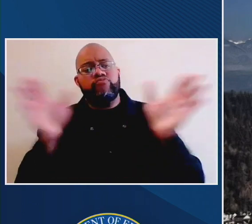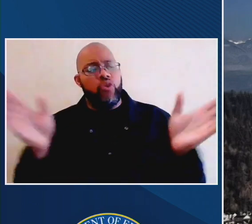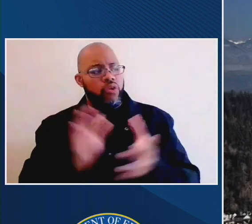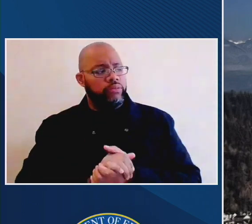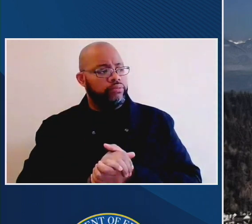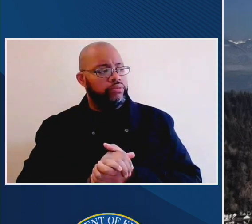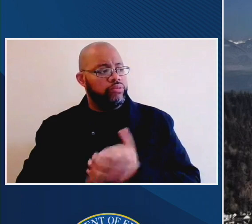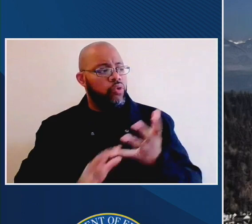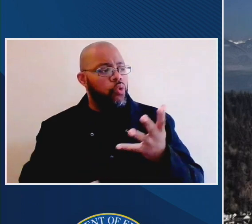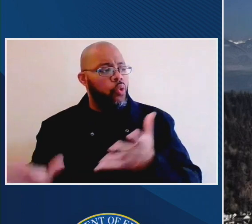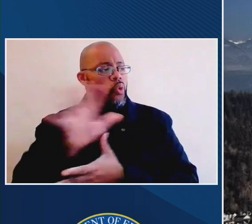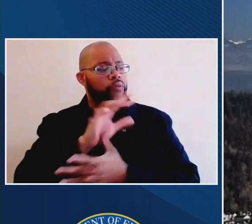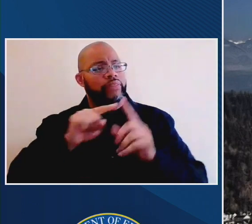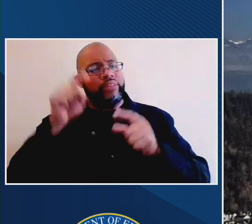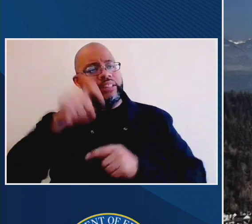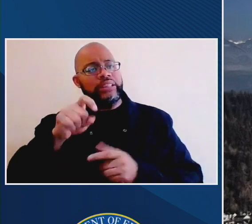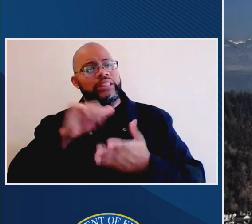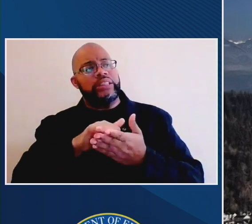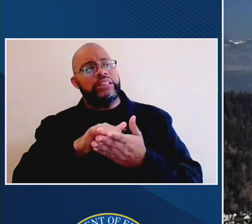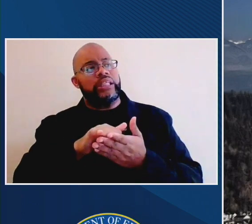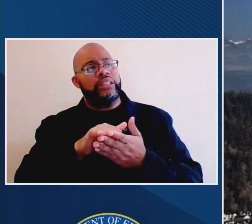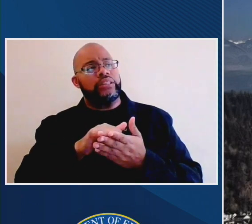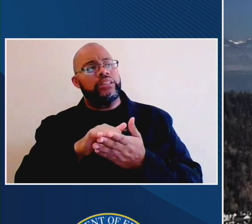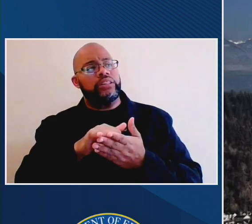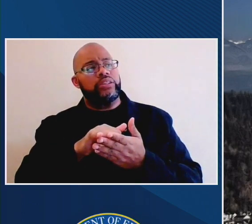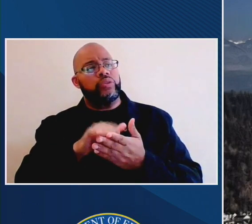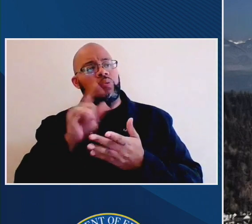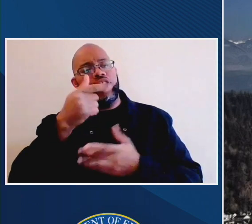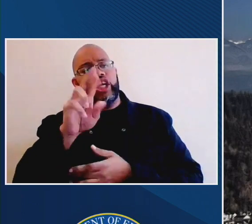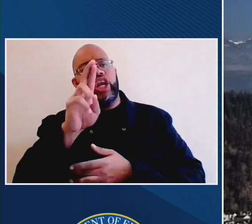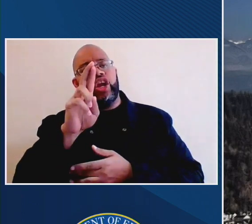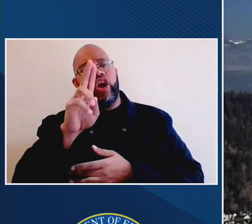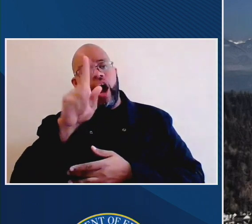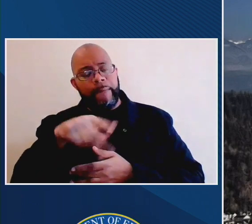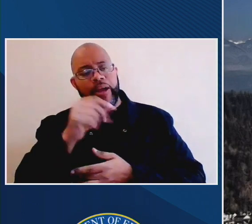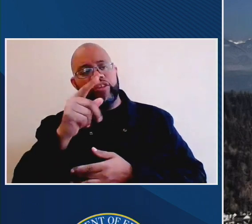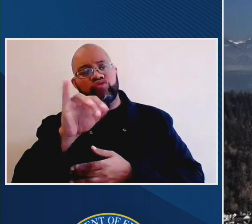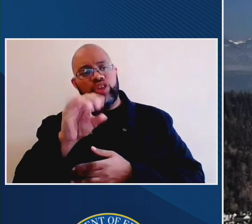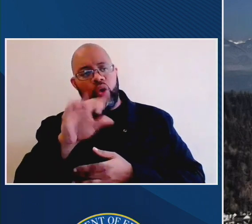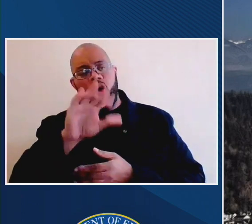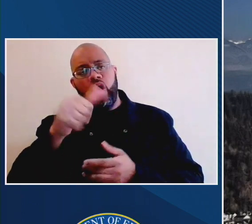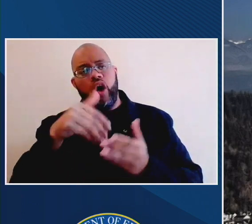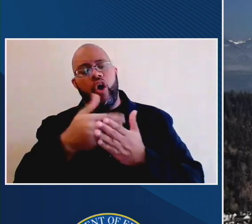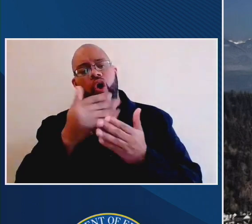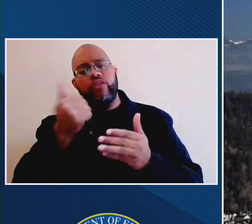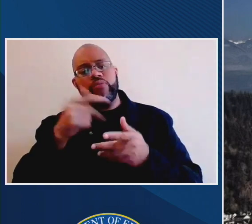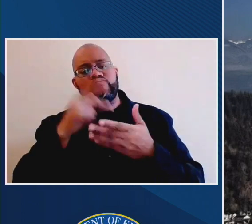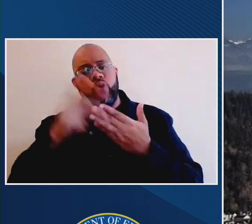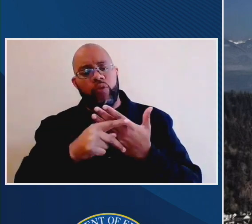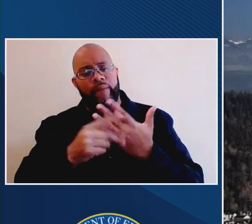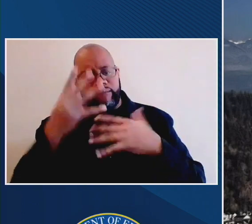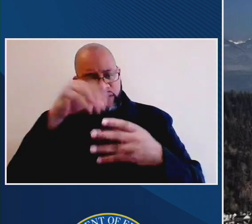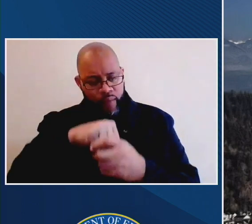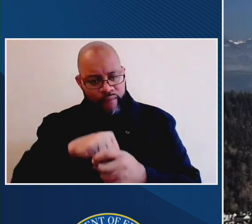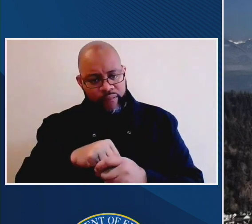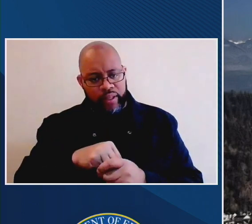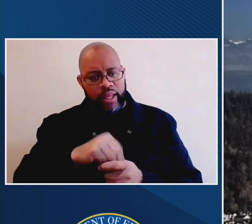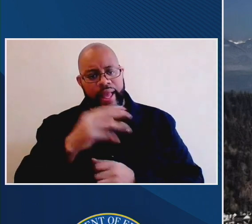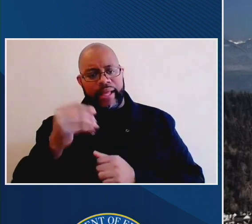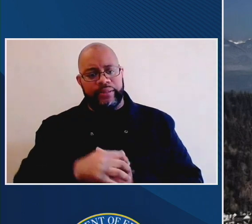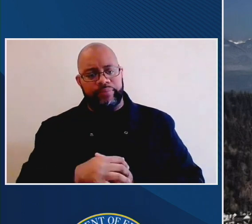think there are a number of issues that are important to the perspective I would bring to this conversation.